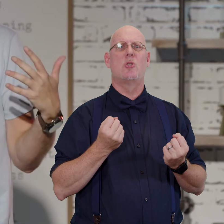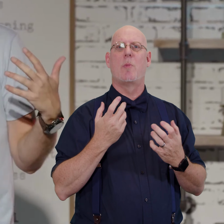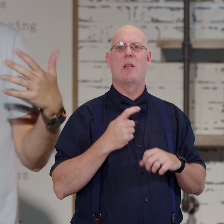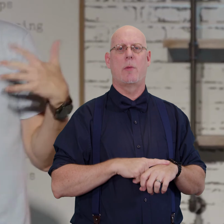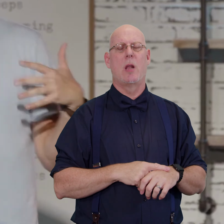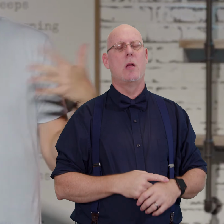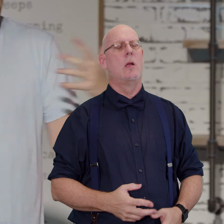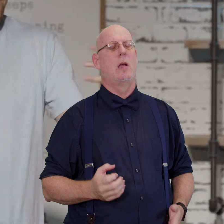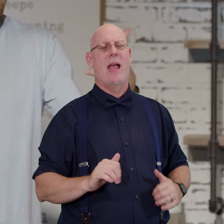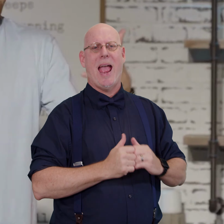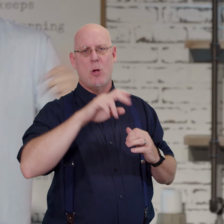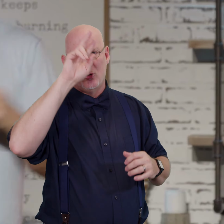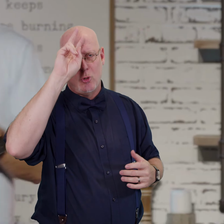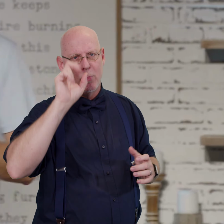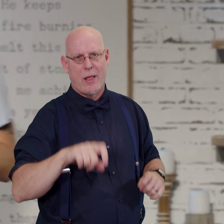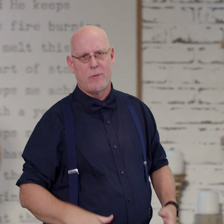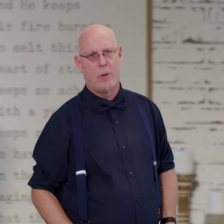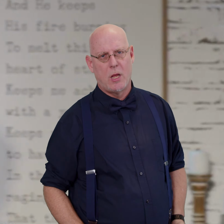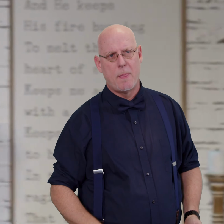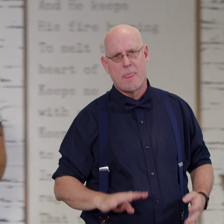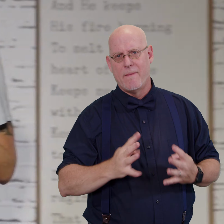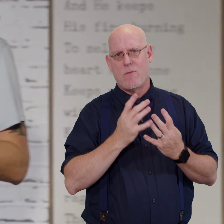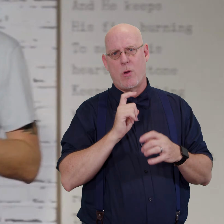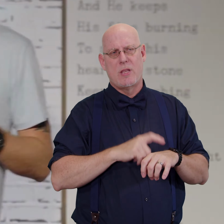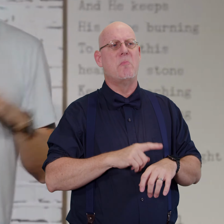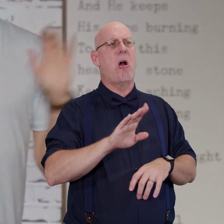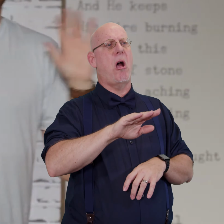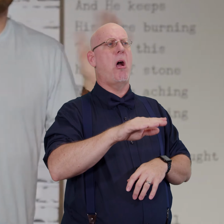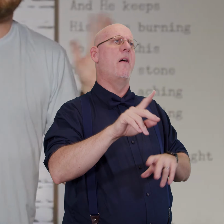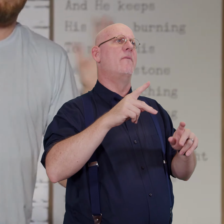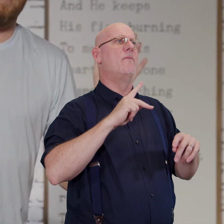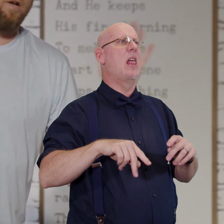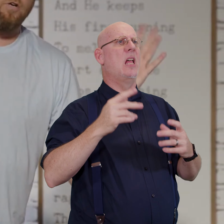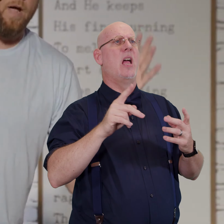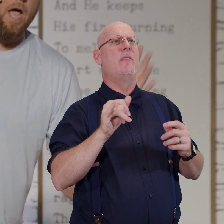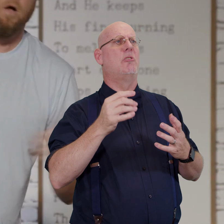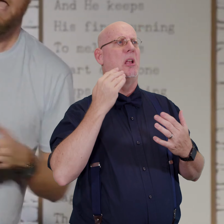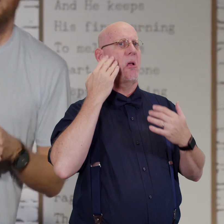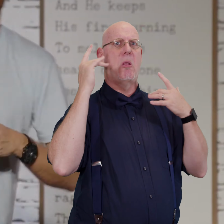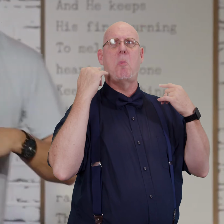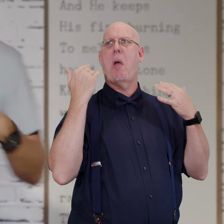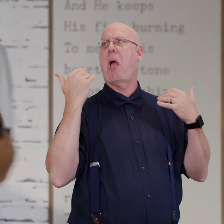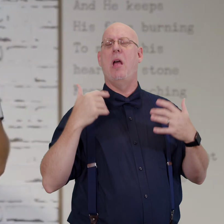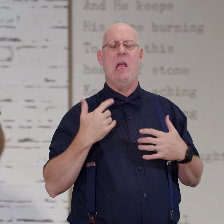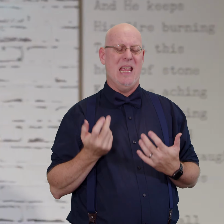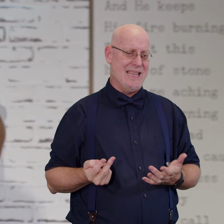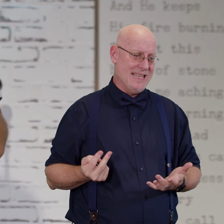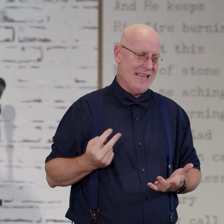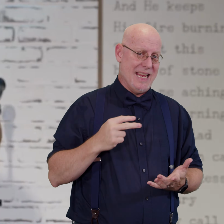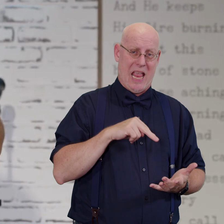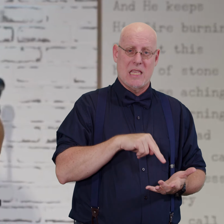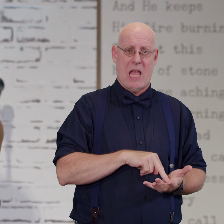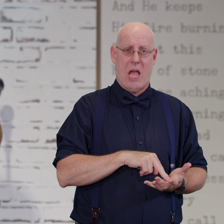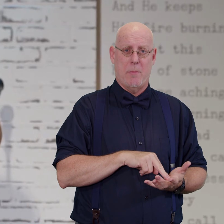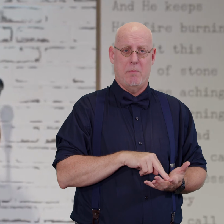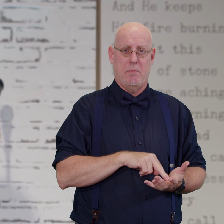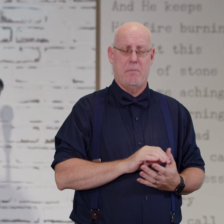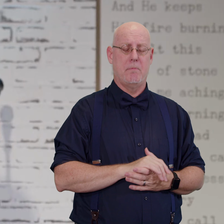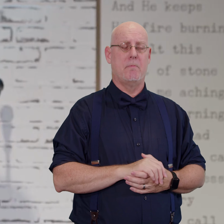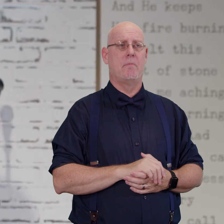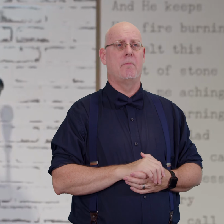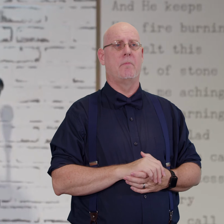many times. I mean, how stupid do you have to be, right? This is like the fourth time that she's like, hey, the Philistines are here. I don't know how. And he rises out of